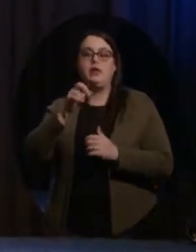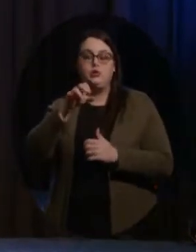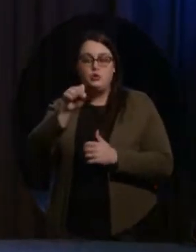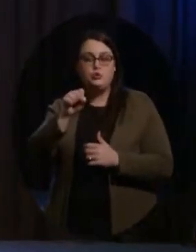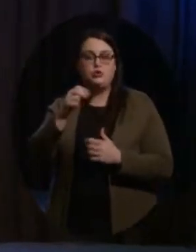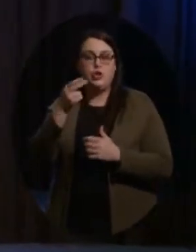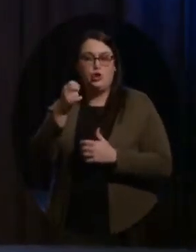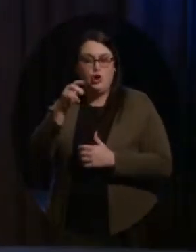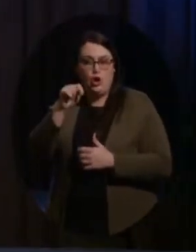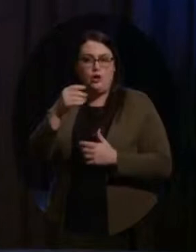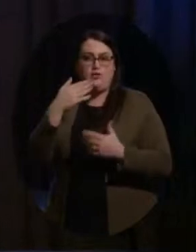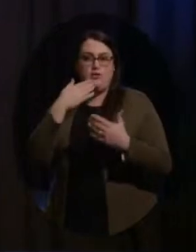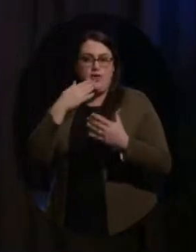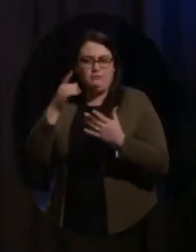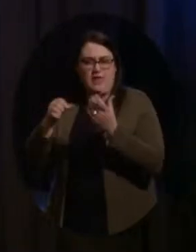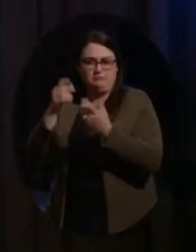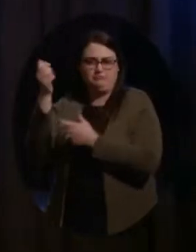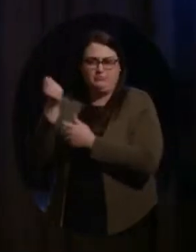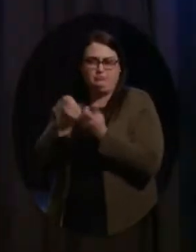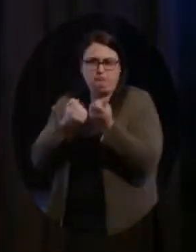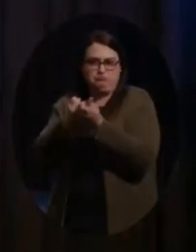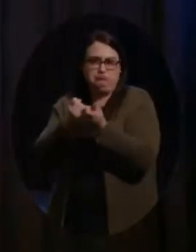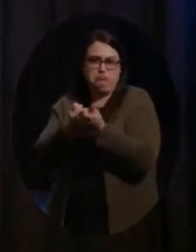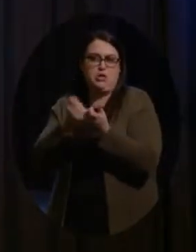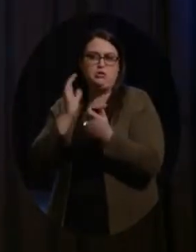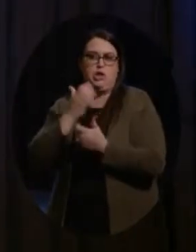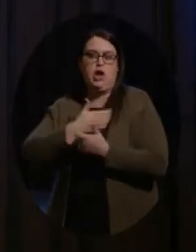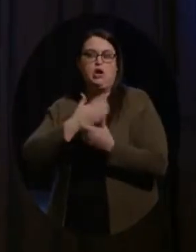quick round of applause and appreciation for them tonight.